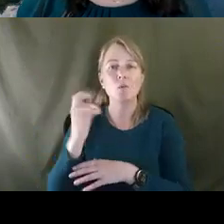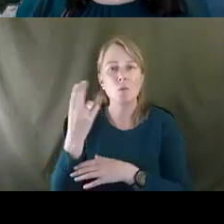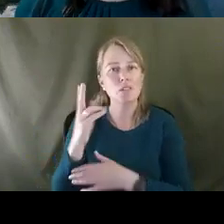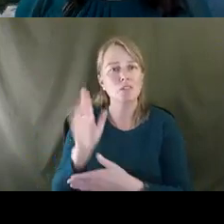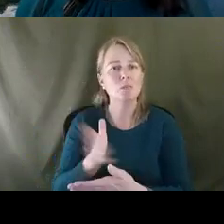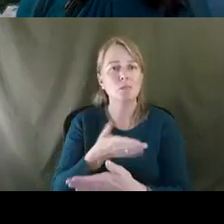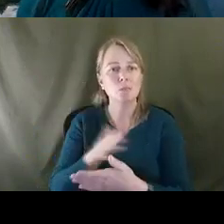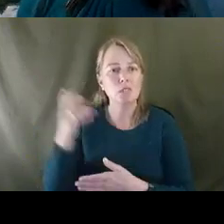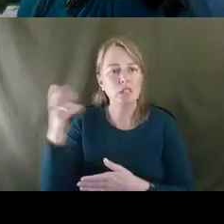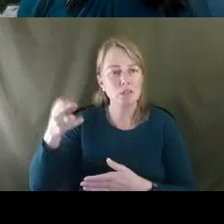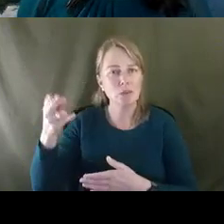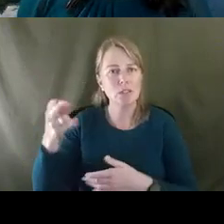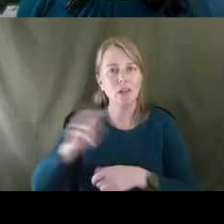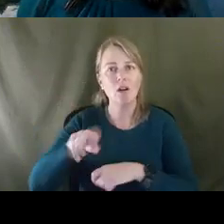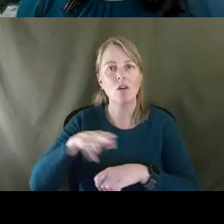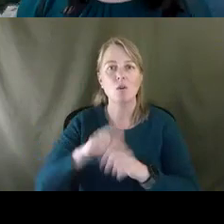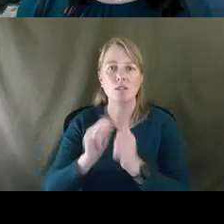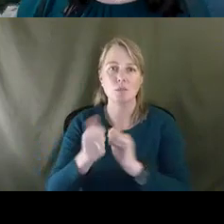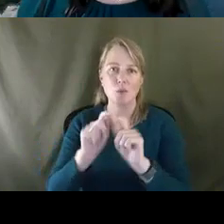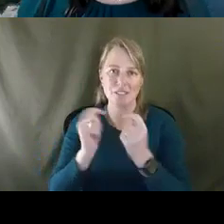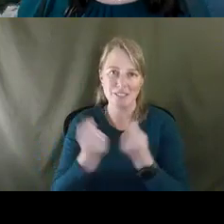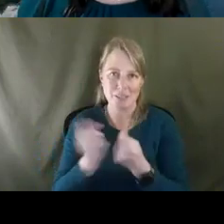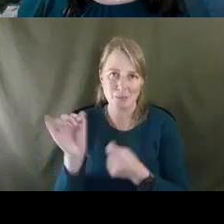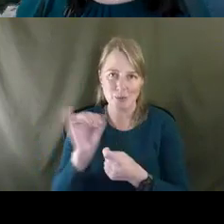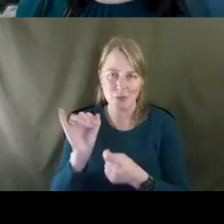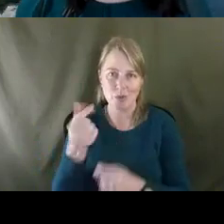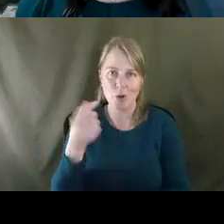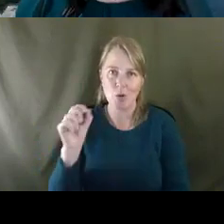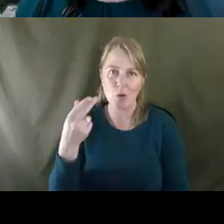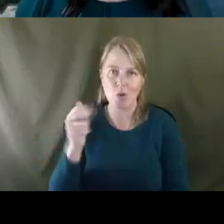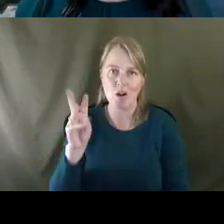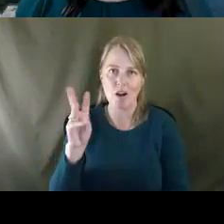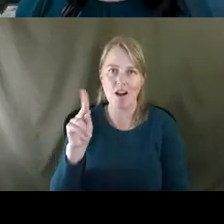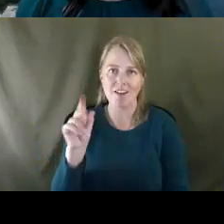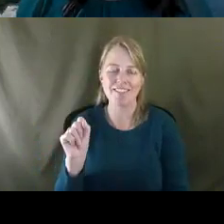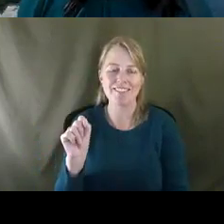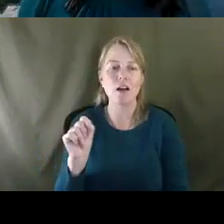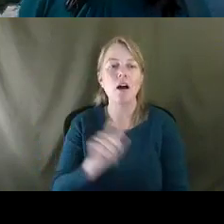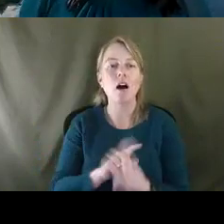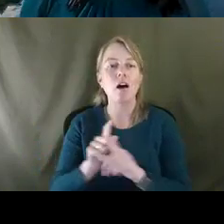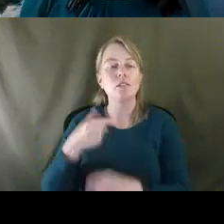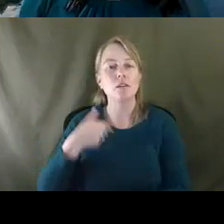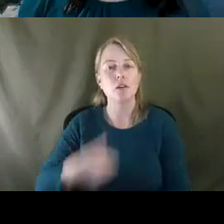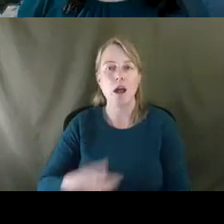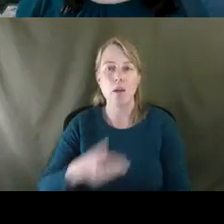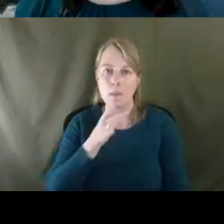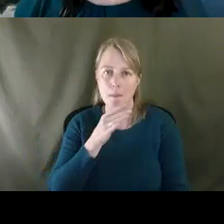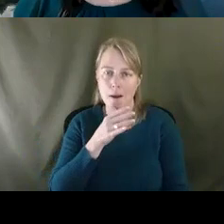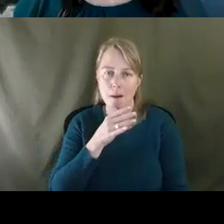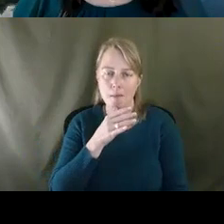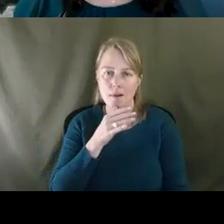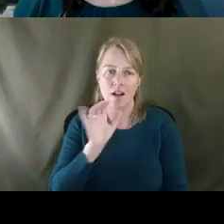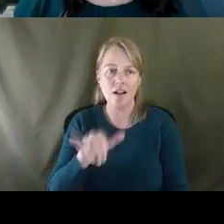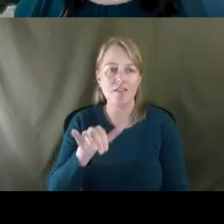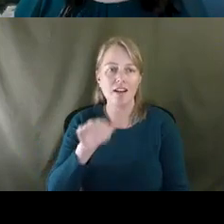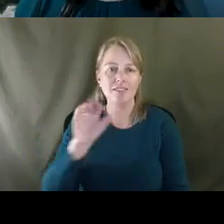history, and of course our sports teams. Go Hawks. I am also a mom. I have this little